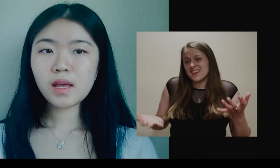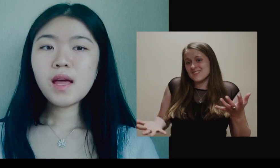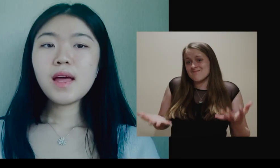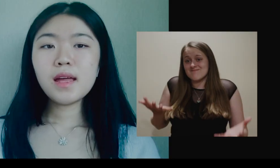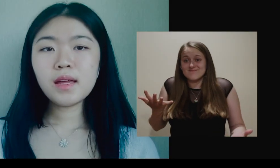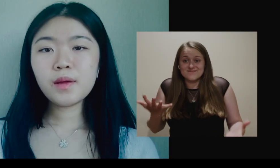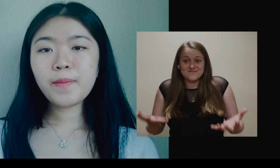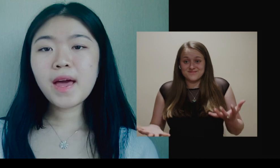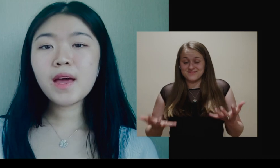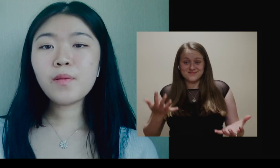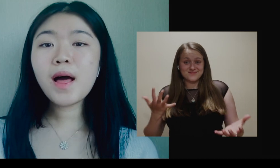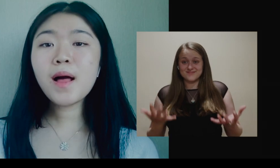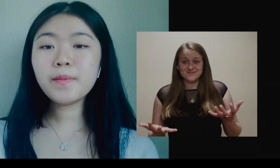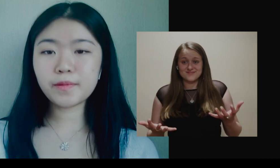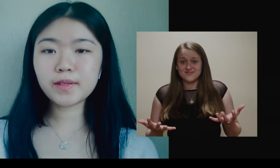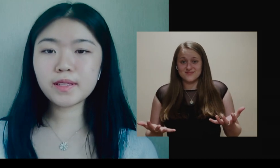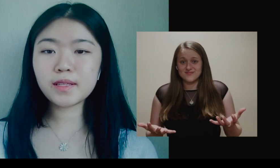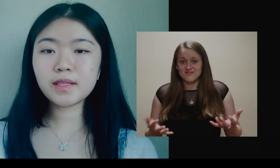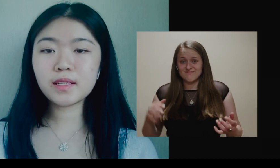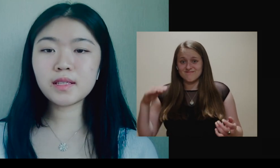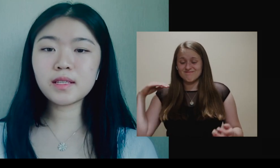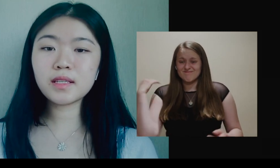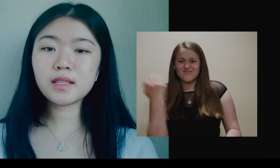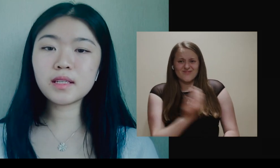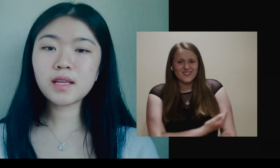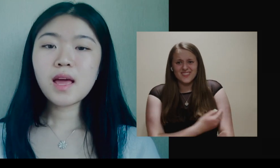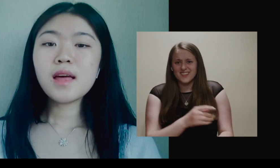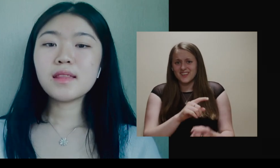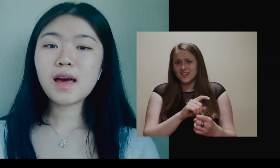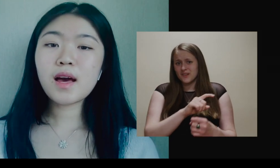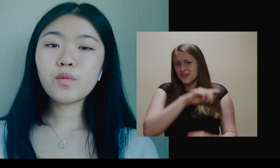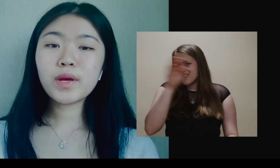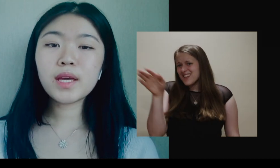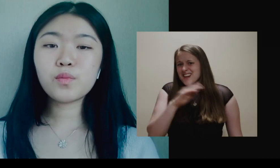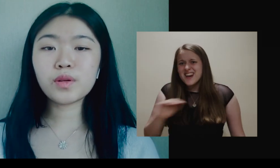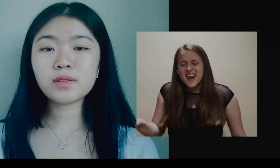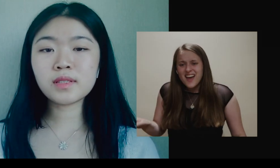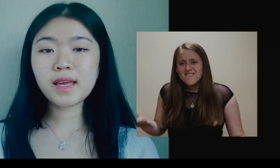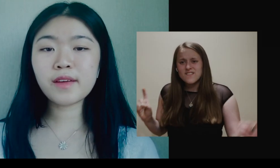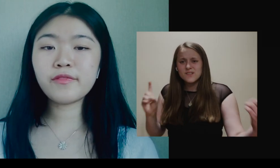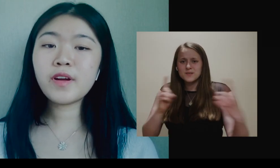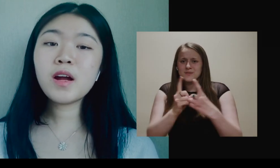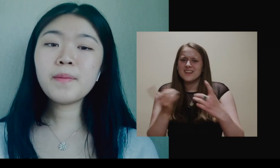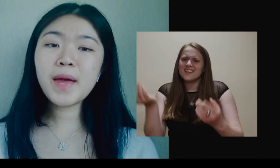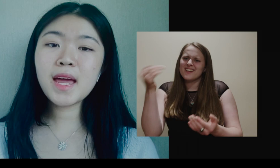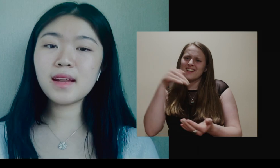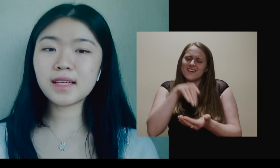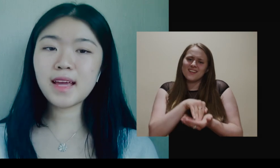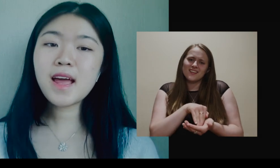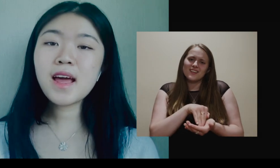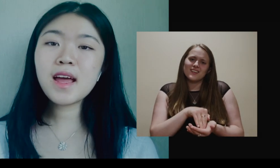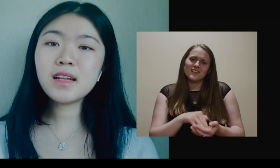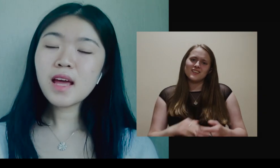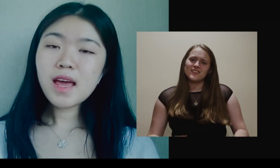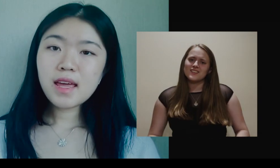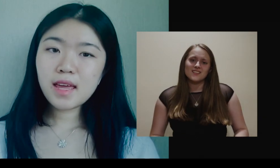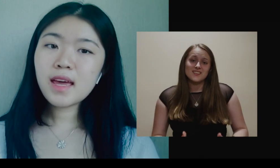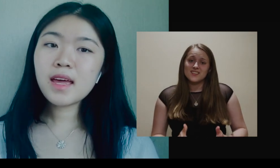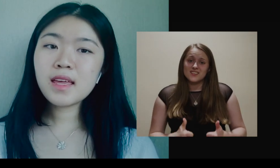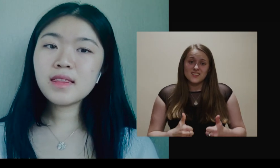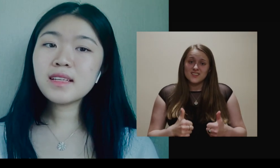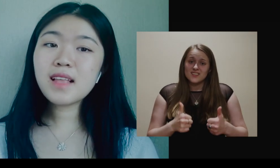It may well be That we will never meet again